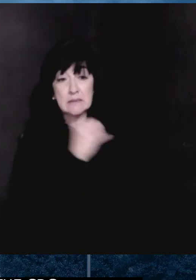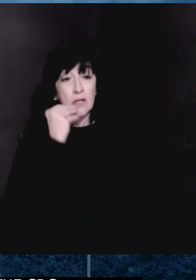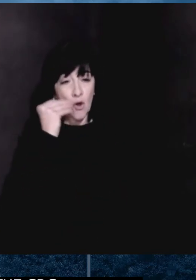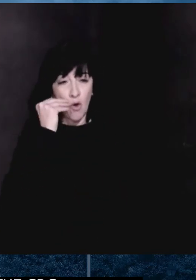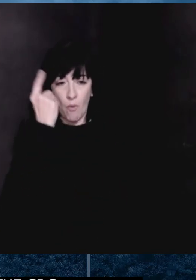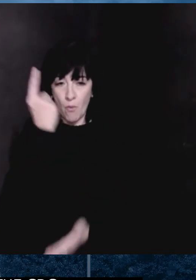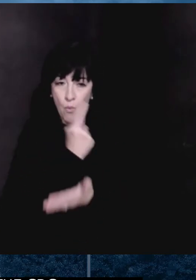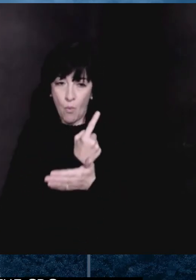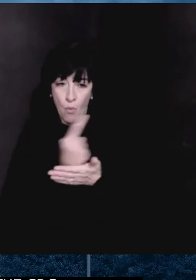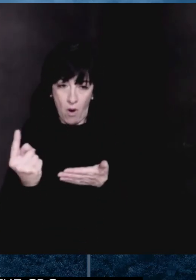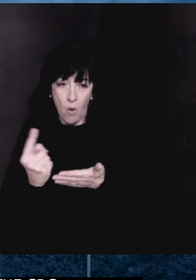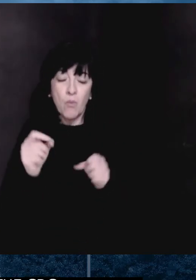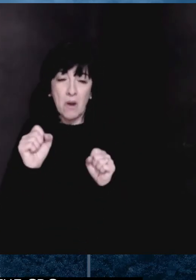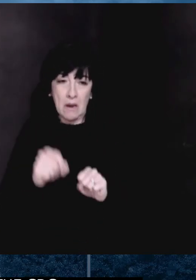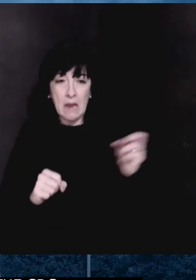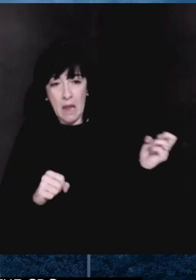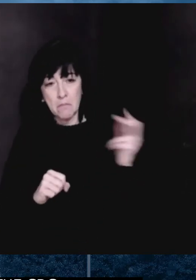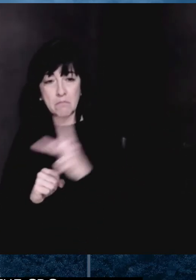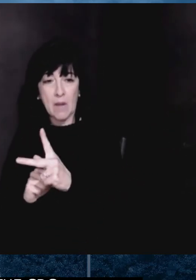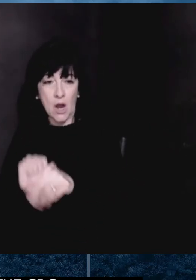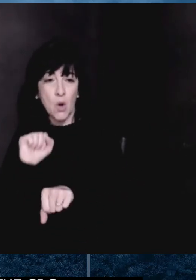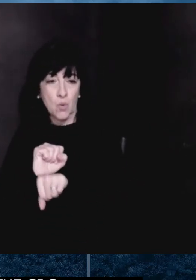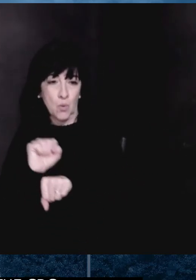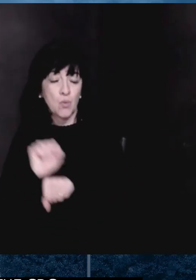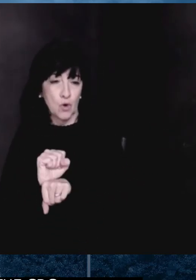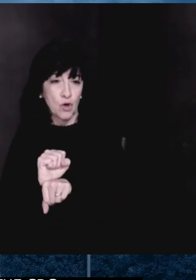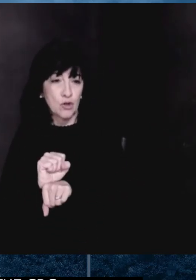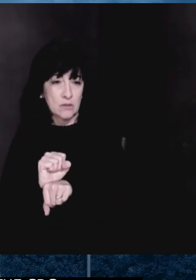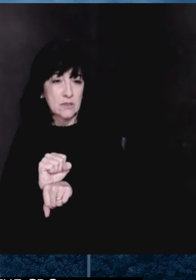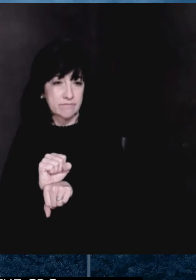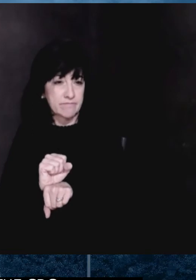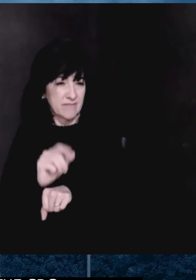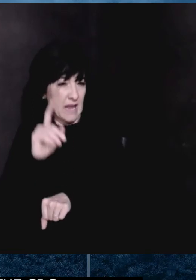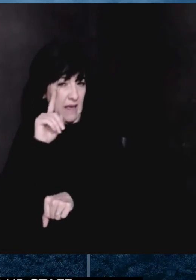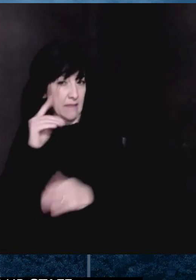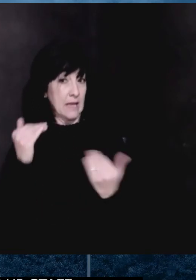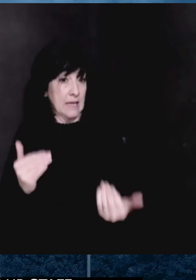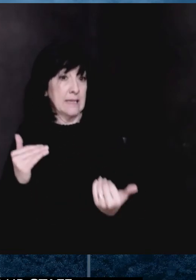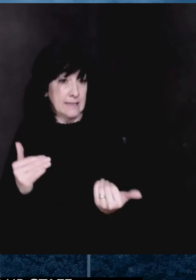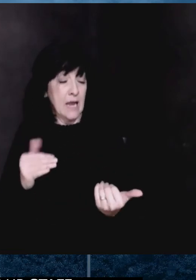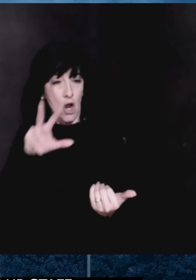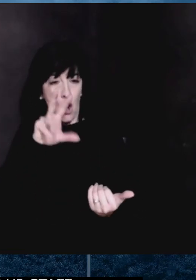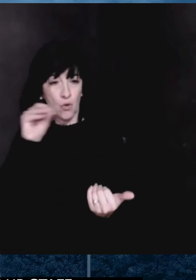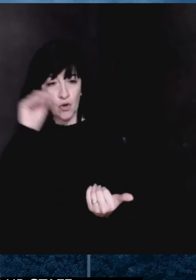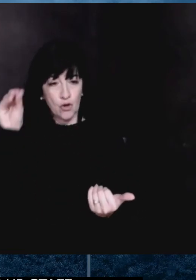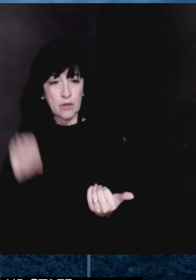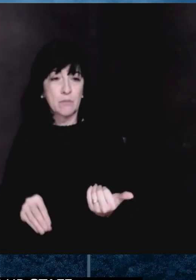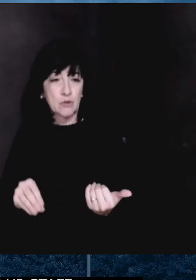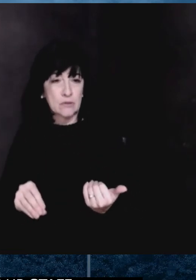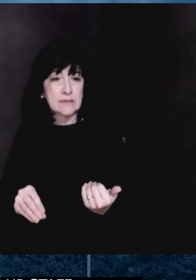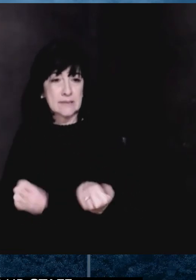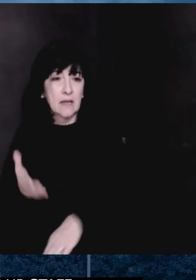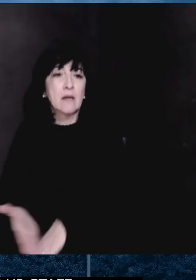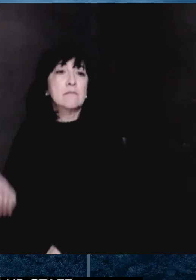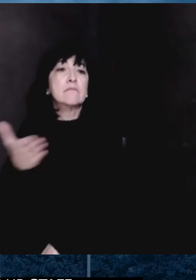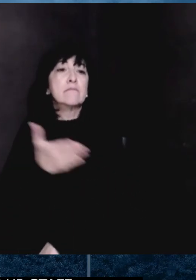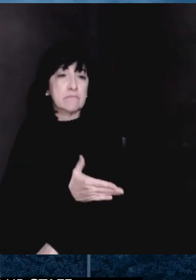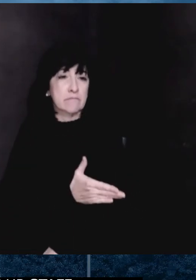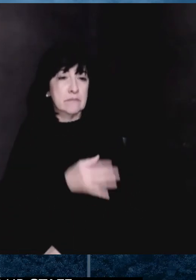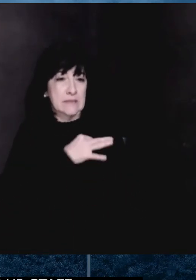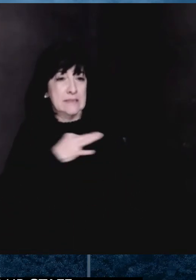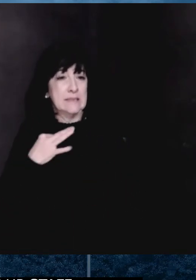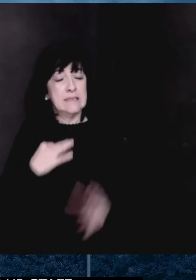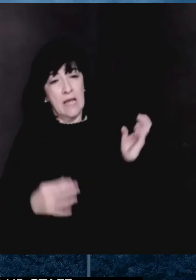availability of staff. I want to say on the order of 30% or thereabouts. staff coming back sooner, which